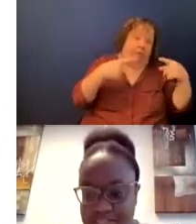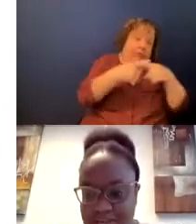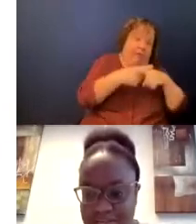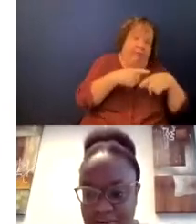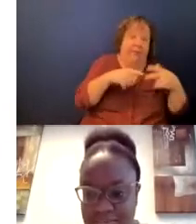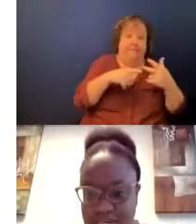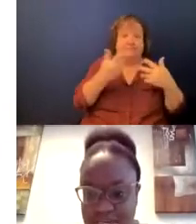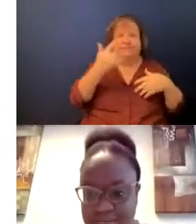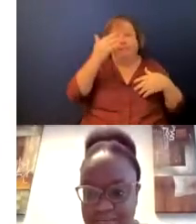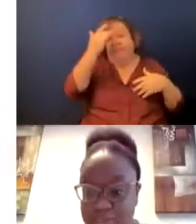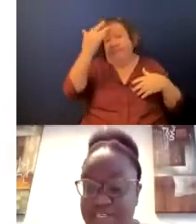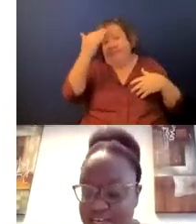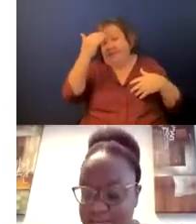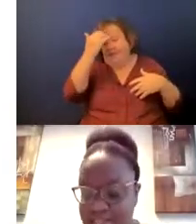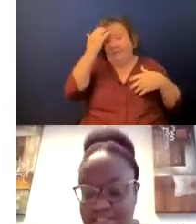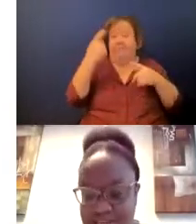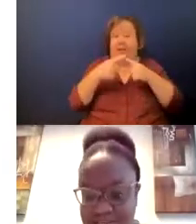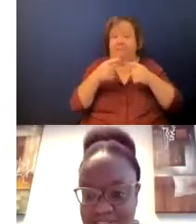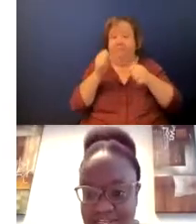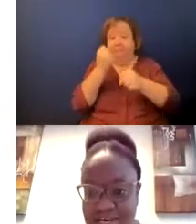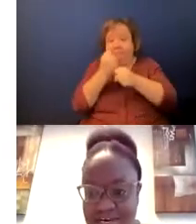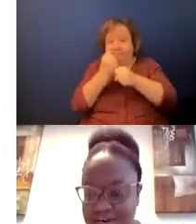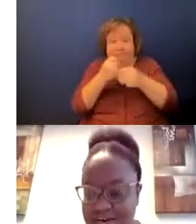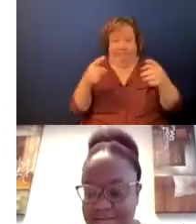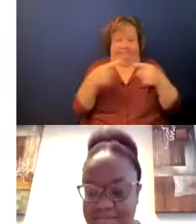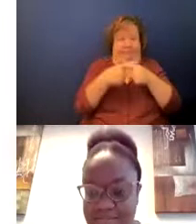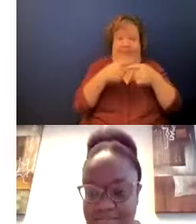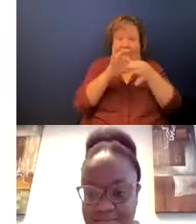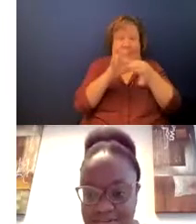around that's coming out, not in layman's terms.